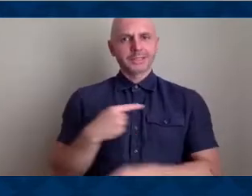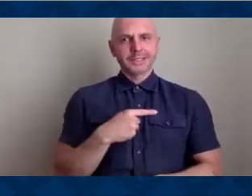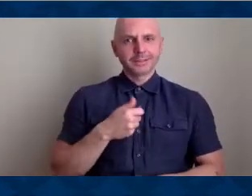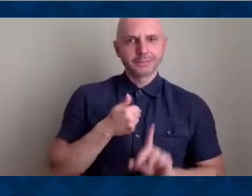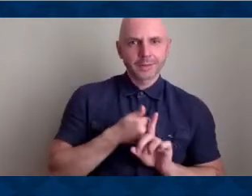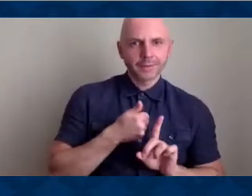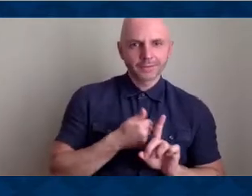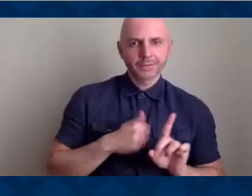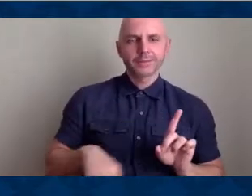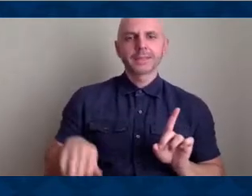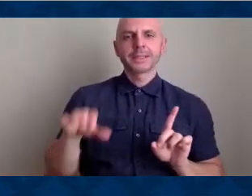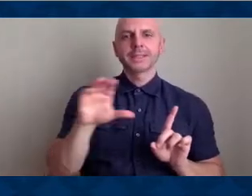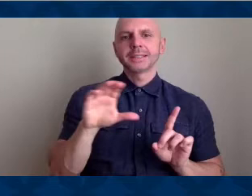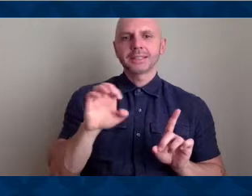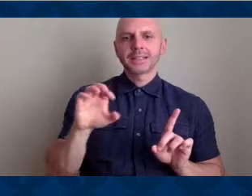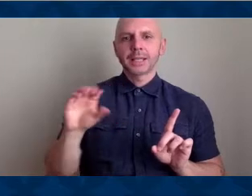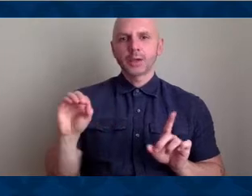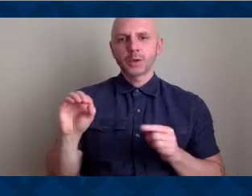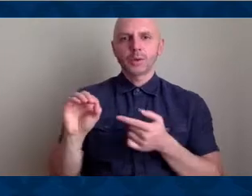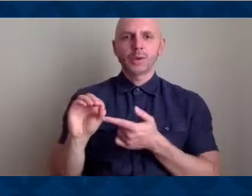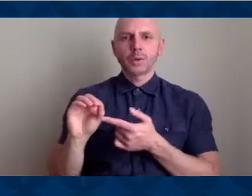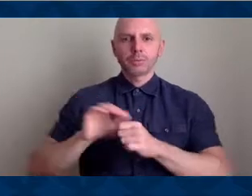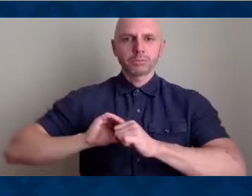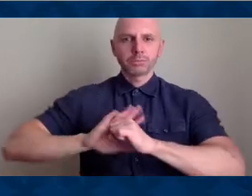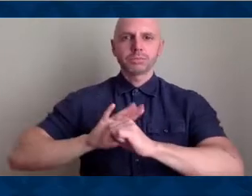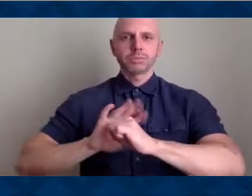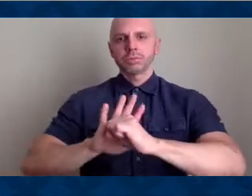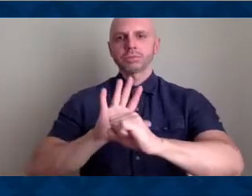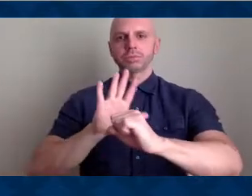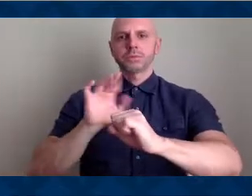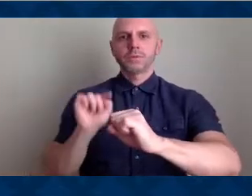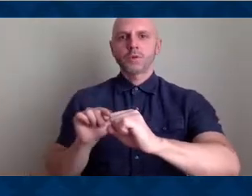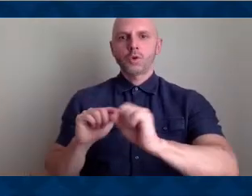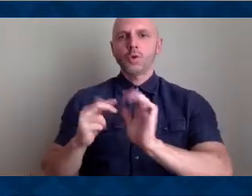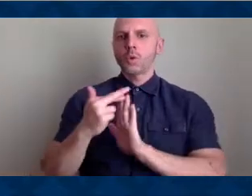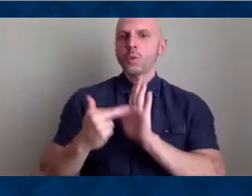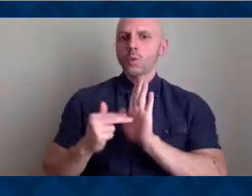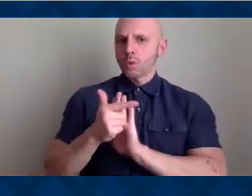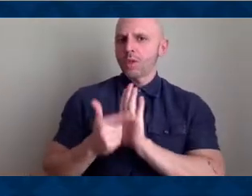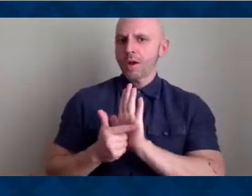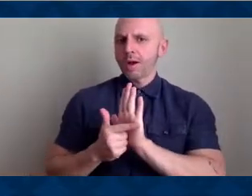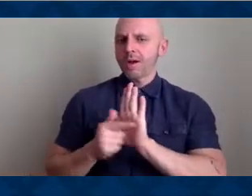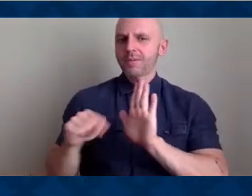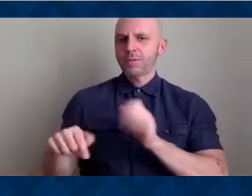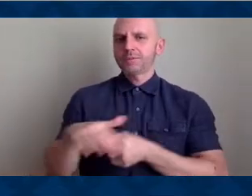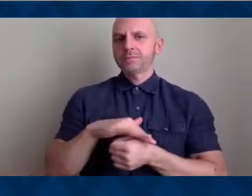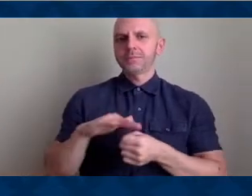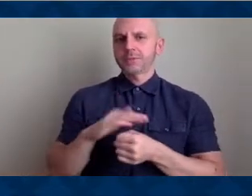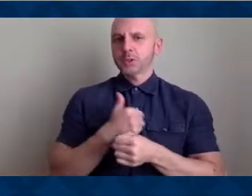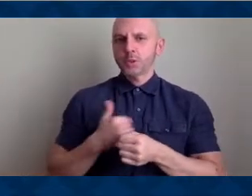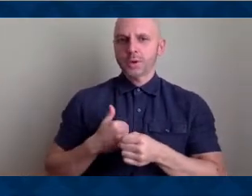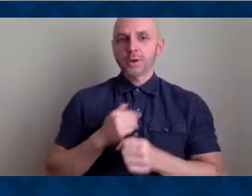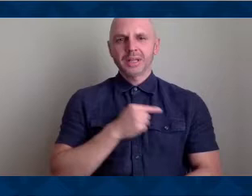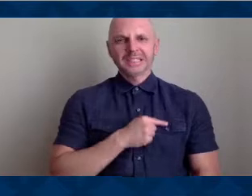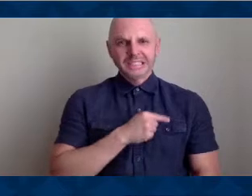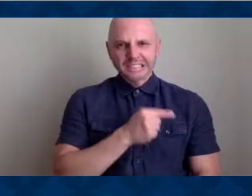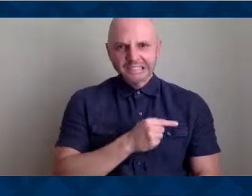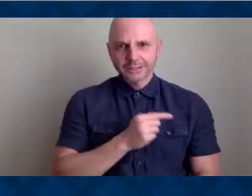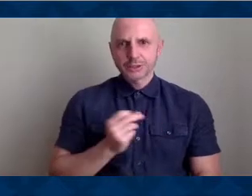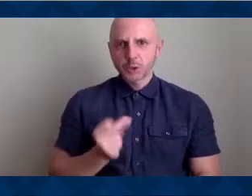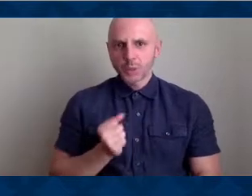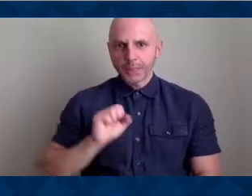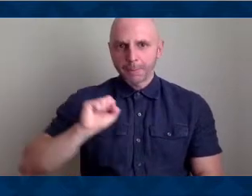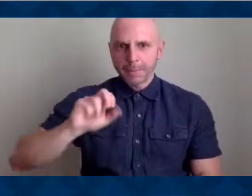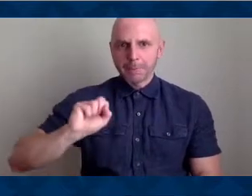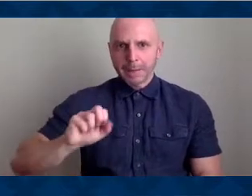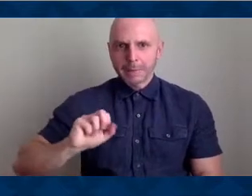Advocates for the Rule of Law and a litigation lawyer in Toronto. Next to him, I'm going very quickly, I'm sorry, but I do want to